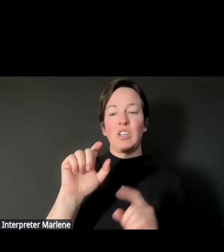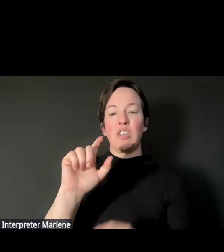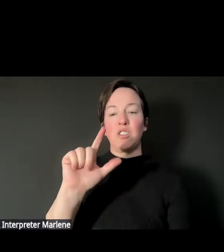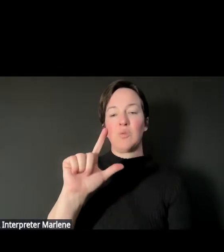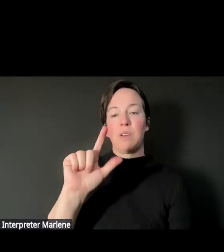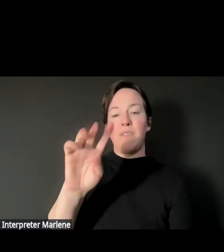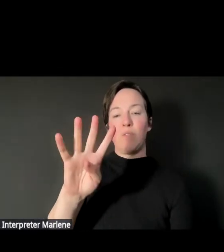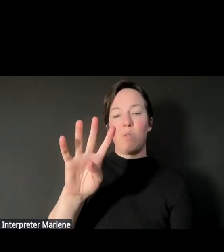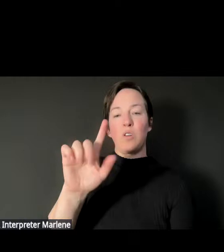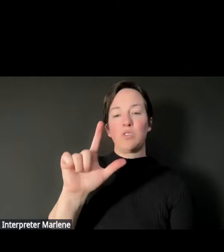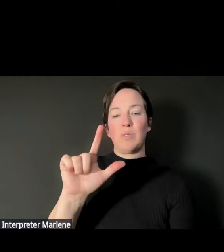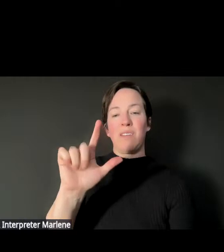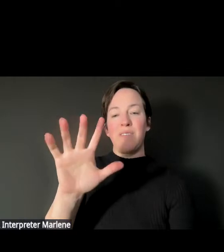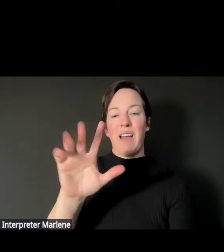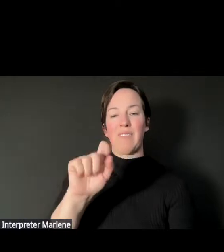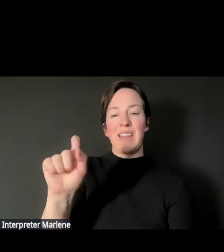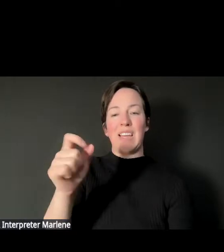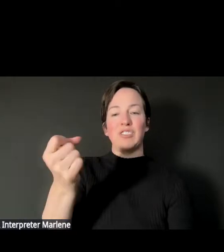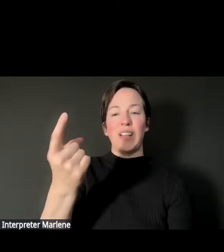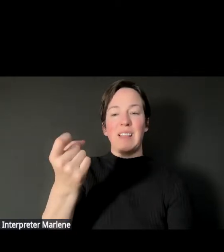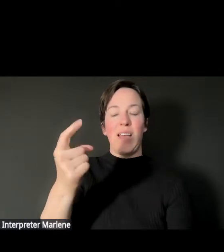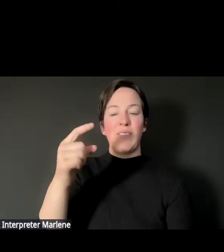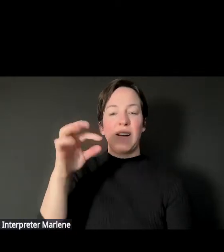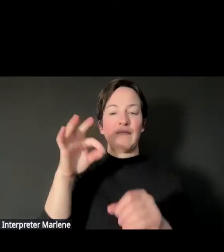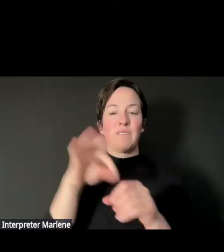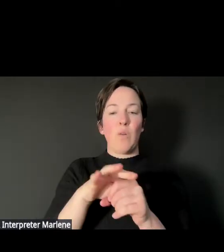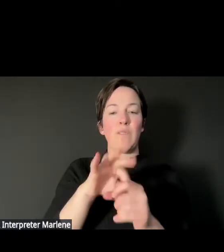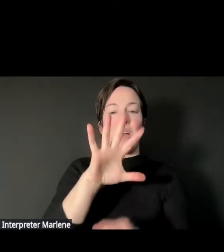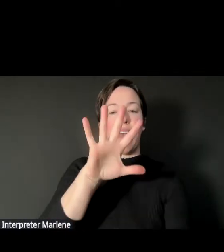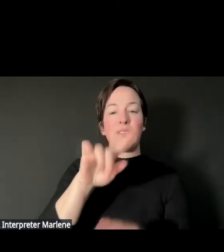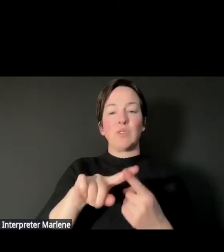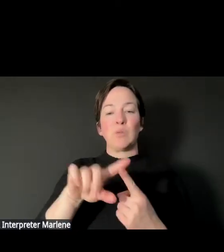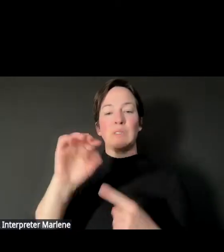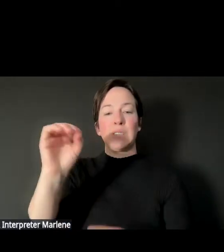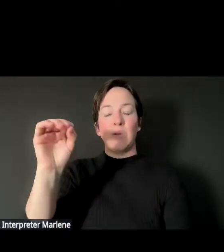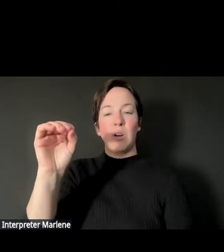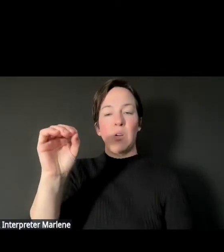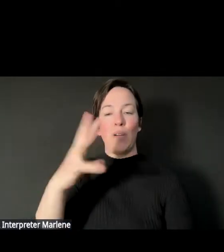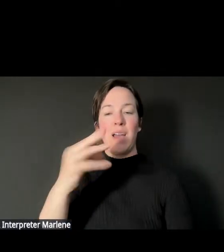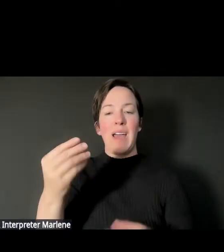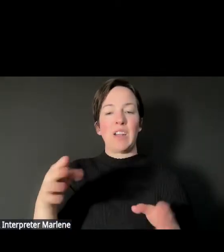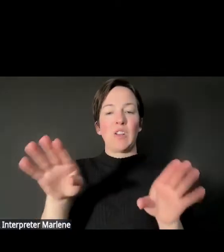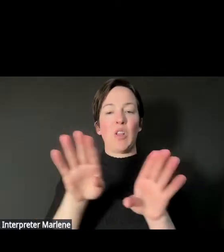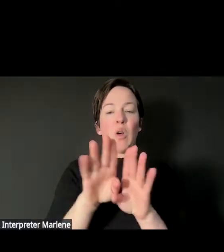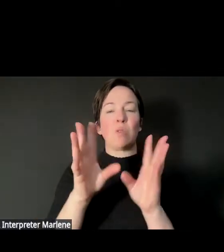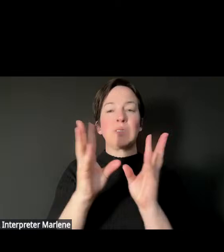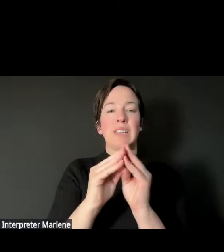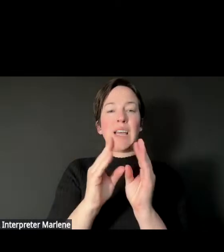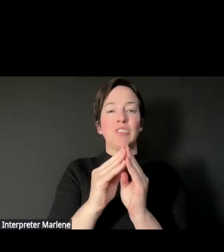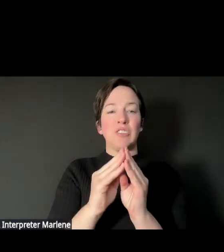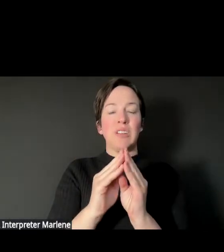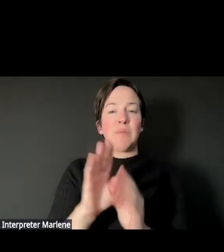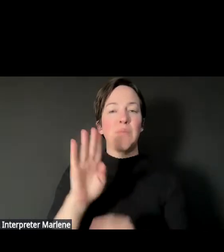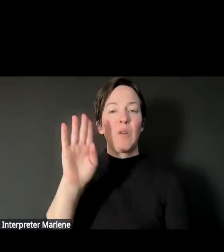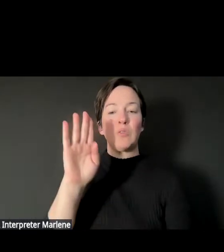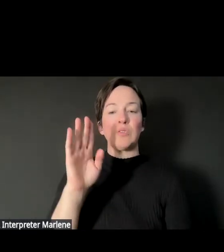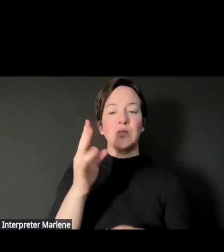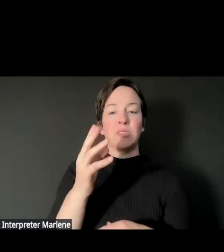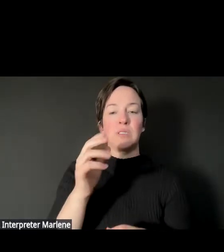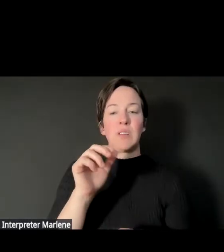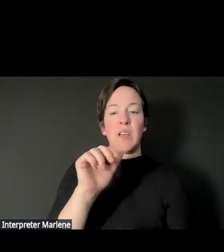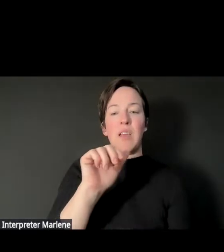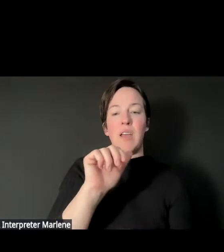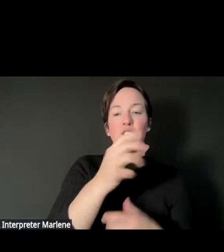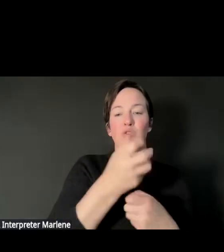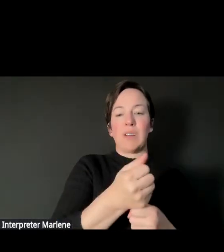2425-11 with a vote of 5-0. In closed session upon the motion of Trustee Andrade Zuniga